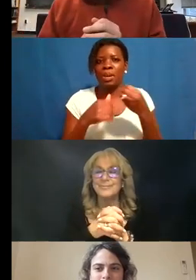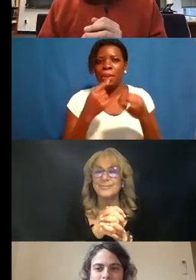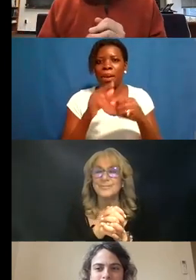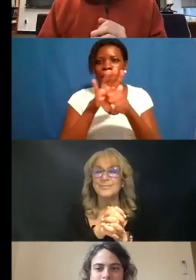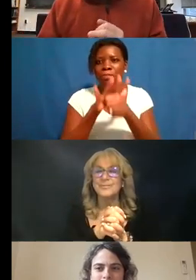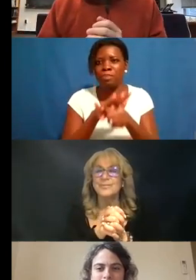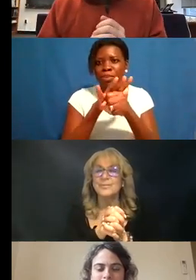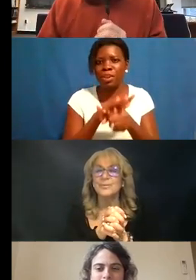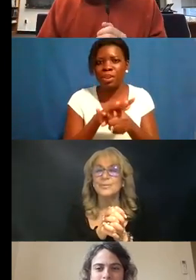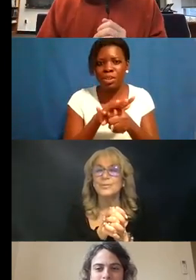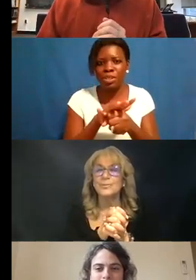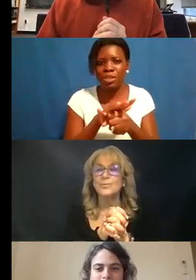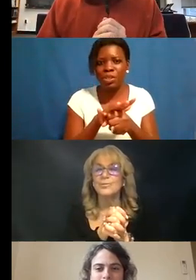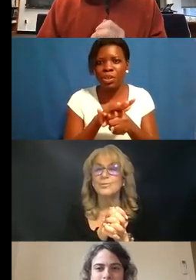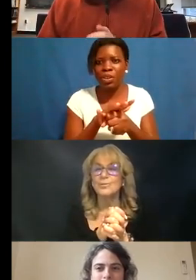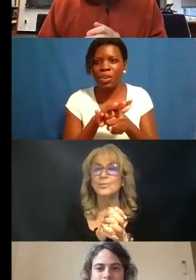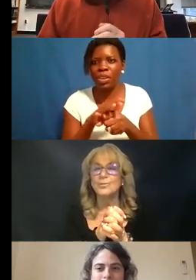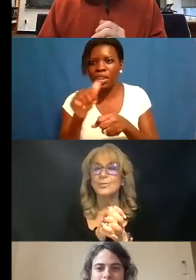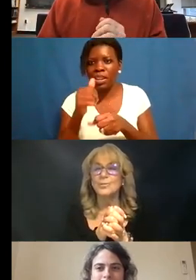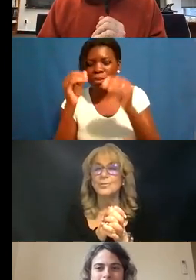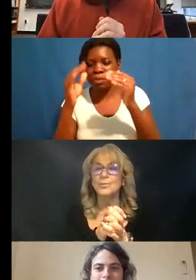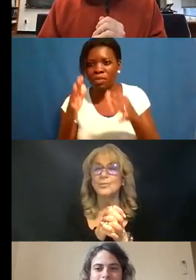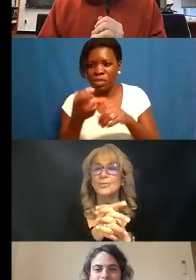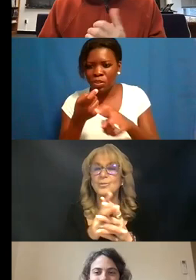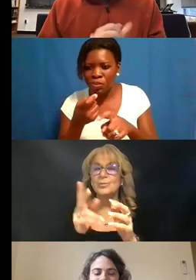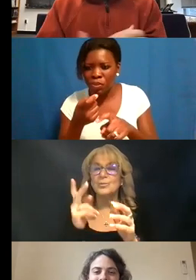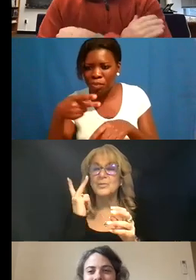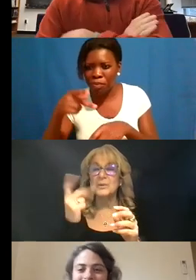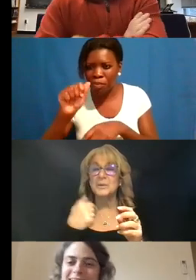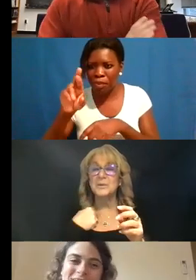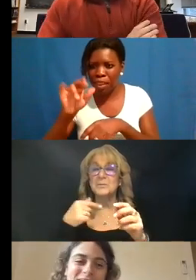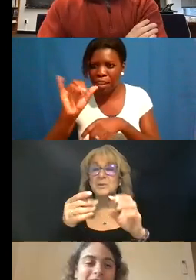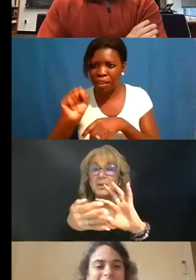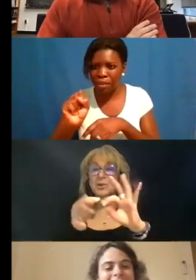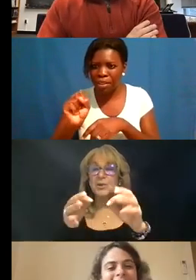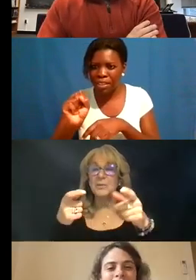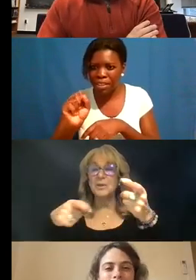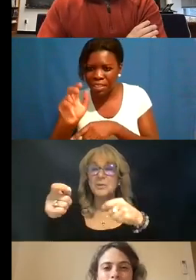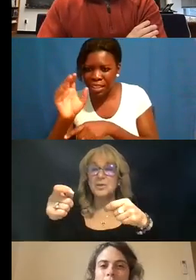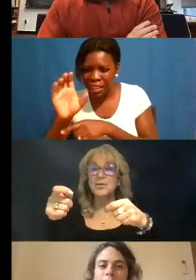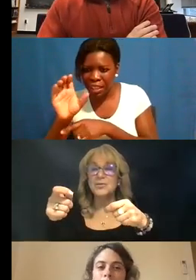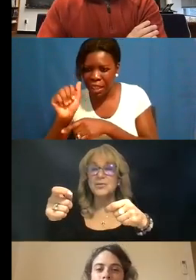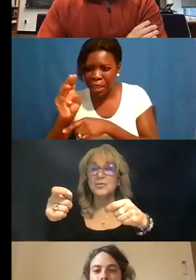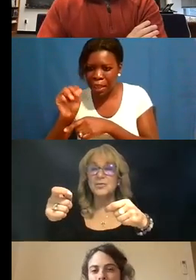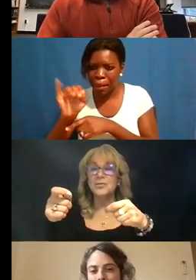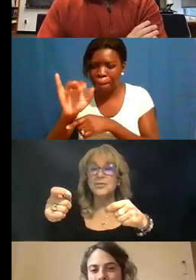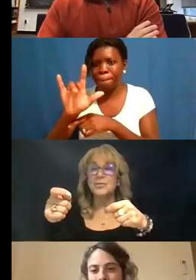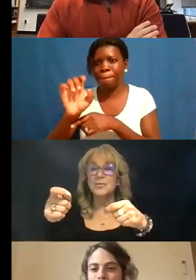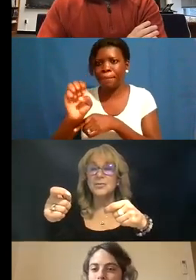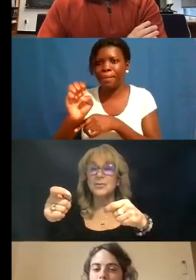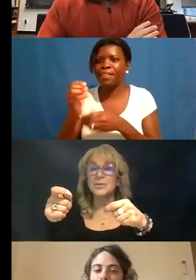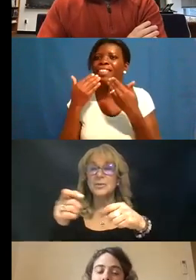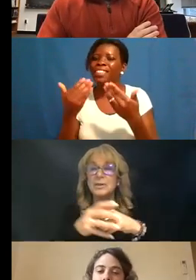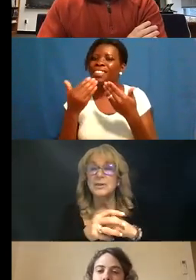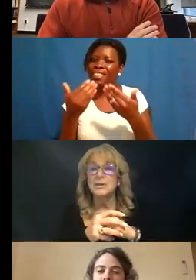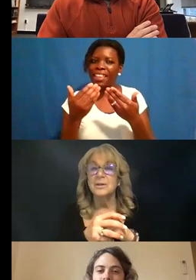professor from Paris, is going to tell us about that. Camille, over to you. Hi, thank you, Howard. So I want to talk about pressure.